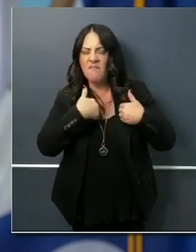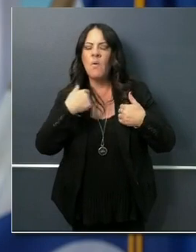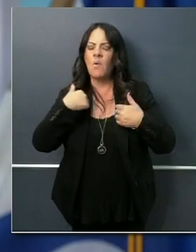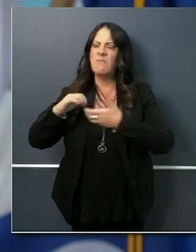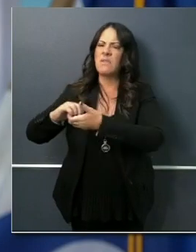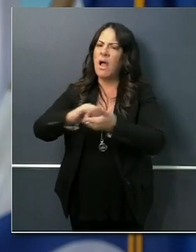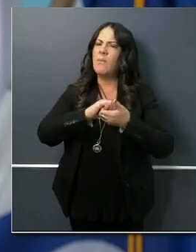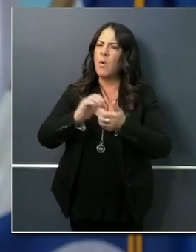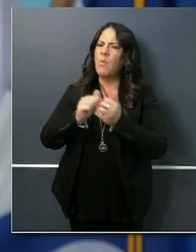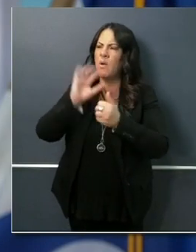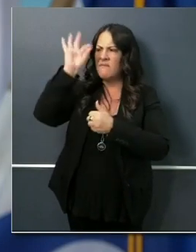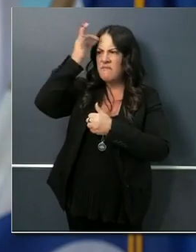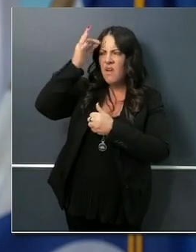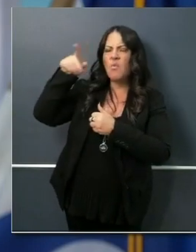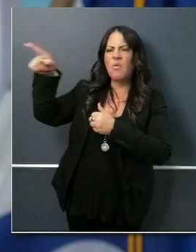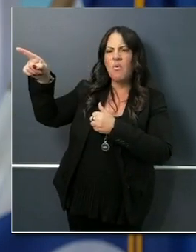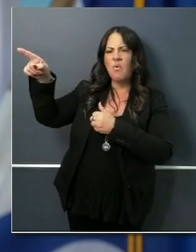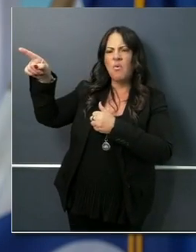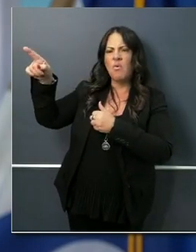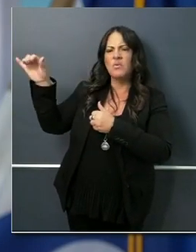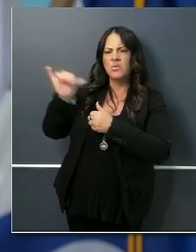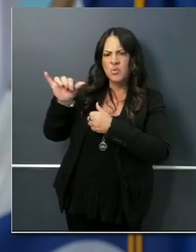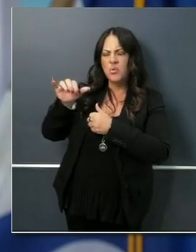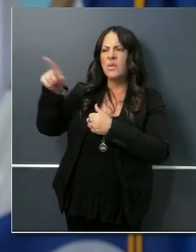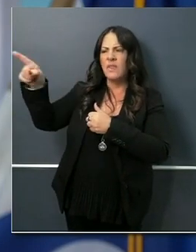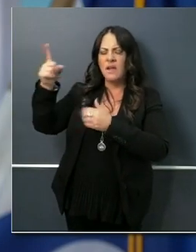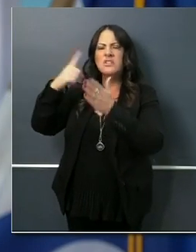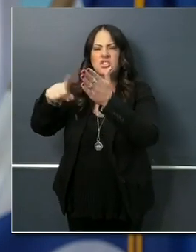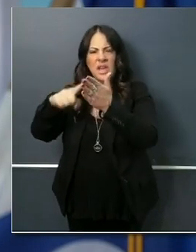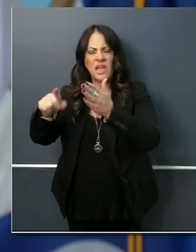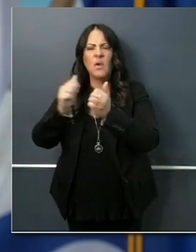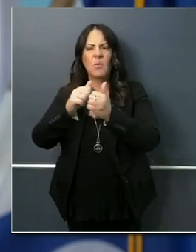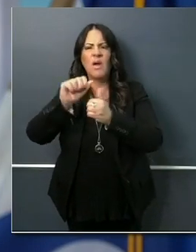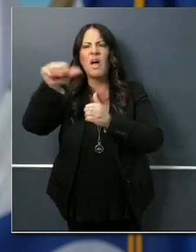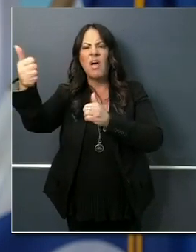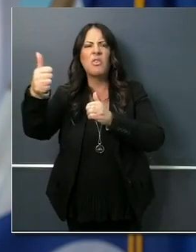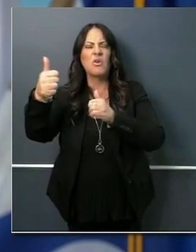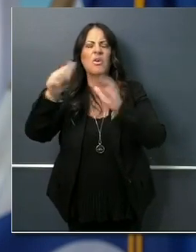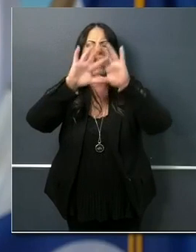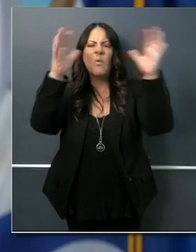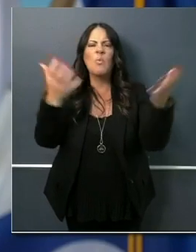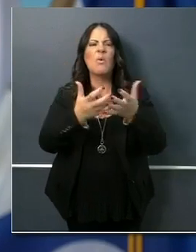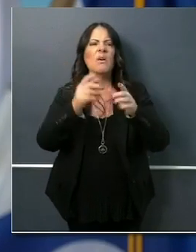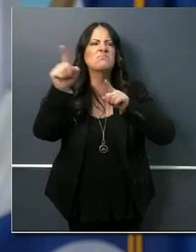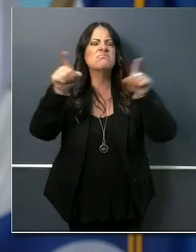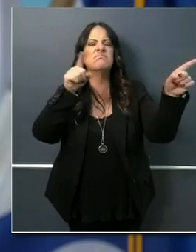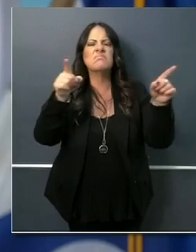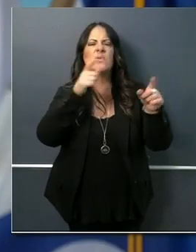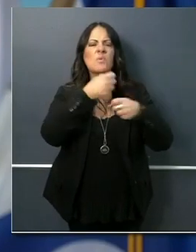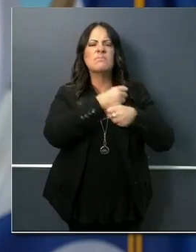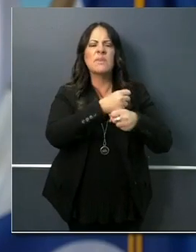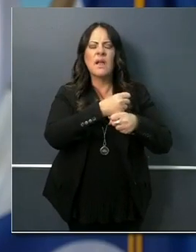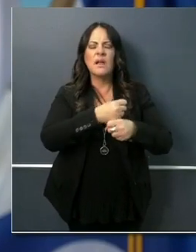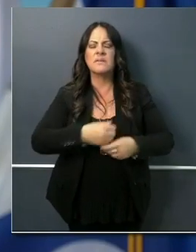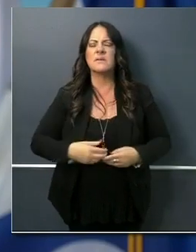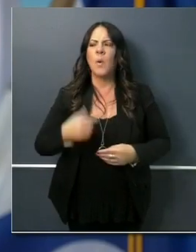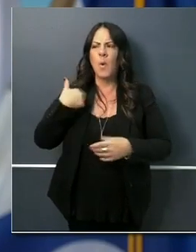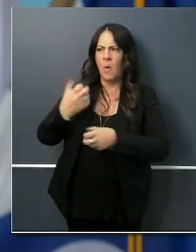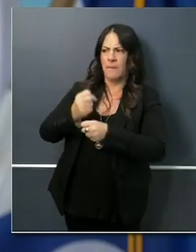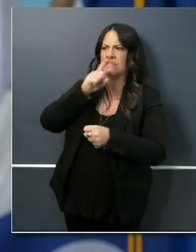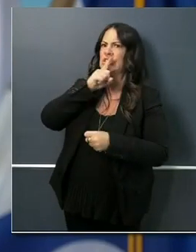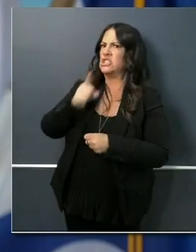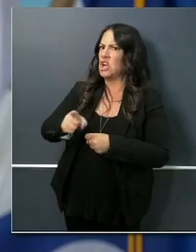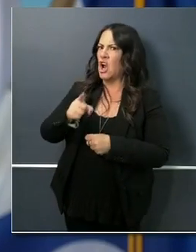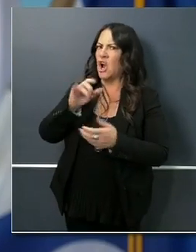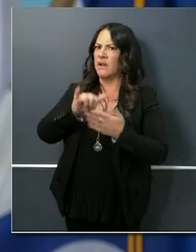with our federal partners. They're doing the same. We are looking to make sure we do not procure what